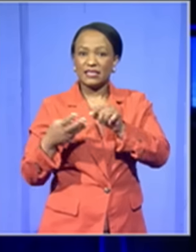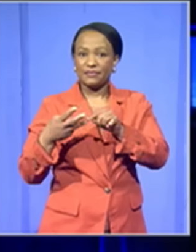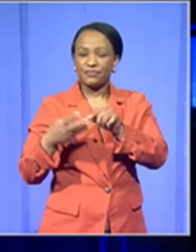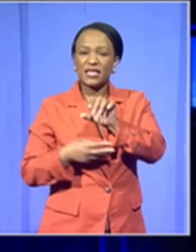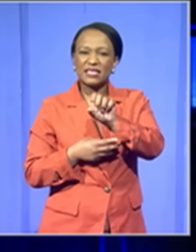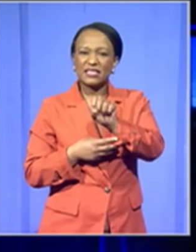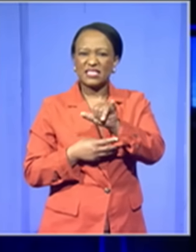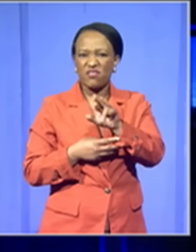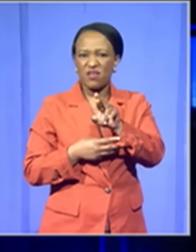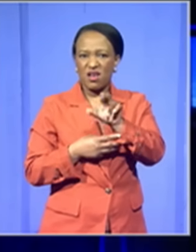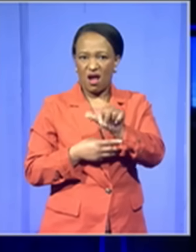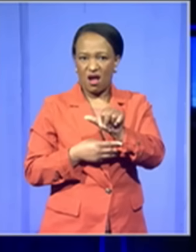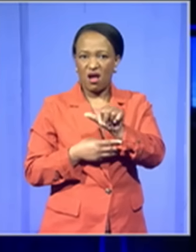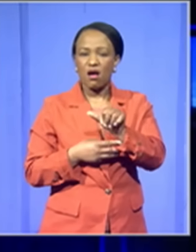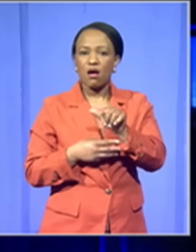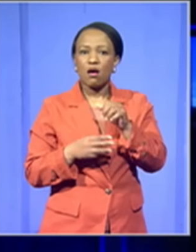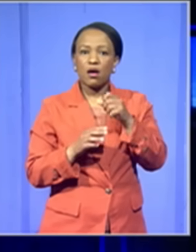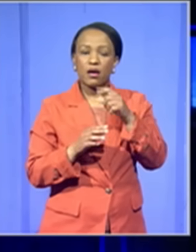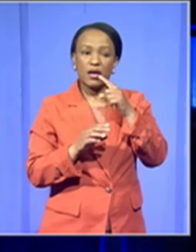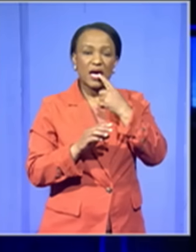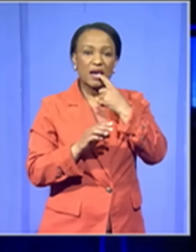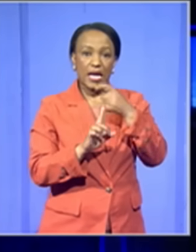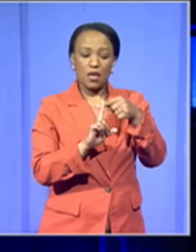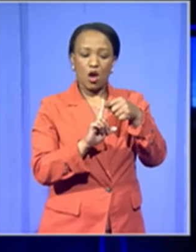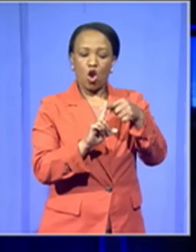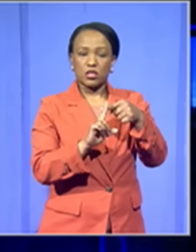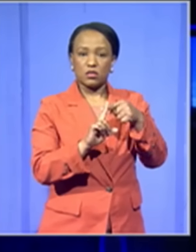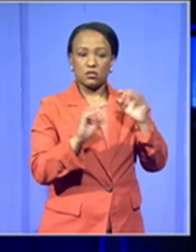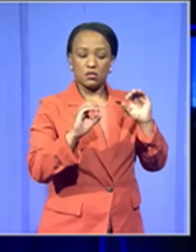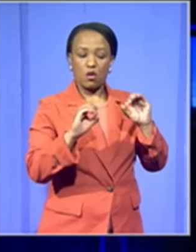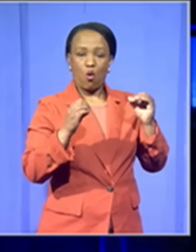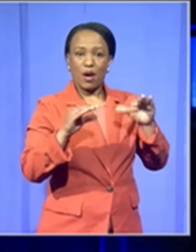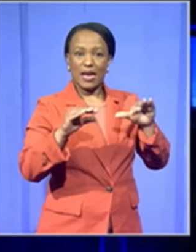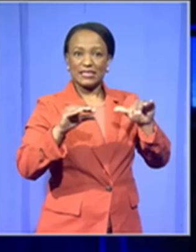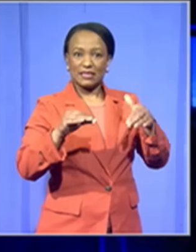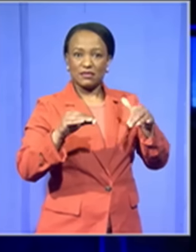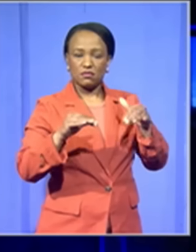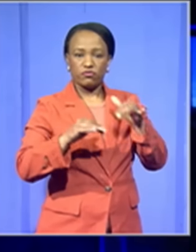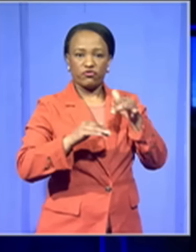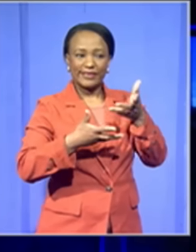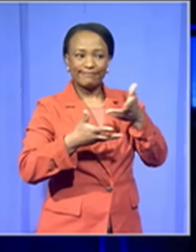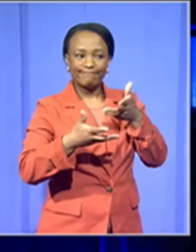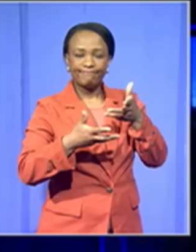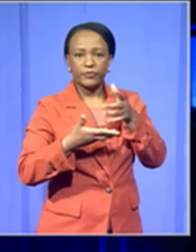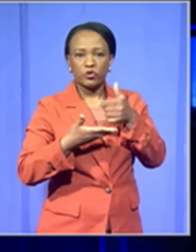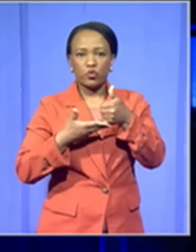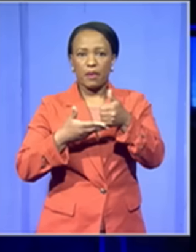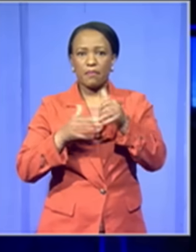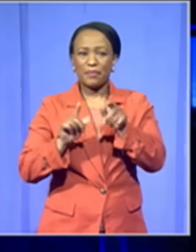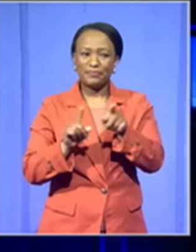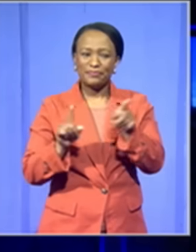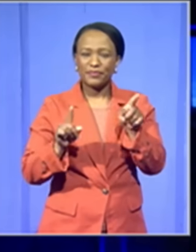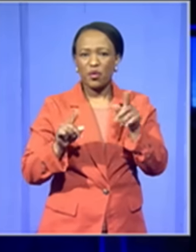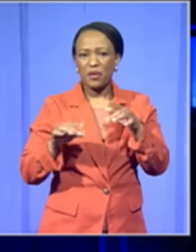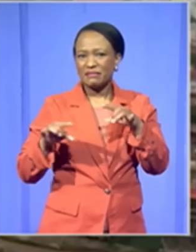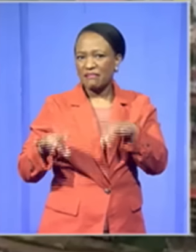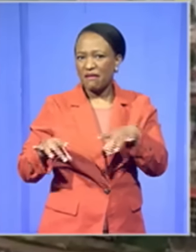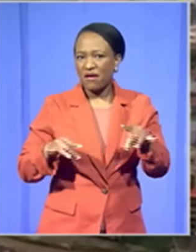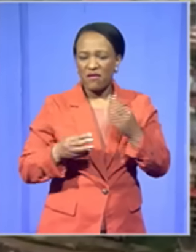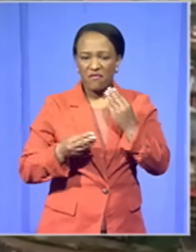matjhaba ya Red Cross le bile le kopano ya boemo bo phahameng ka molao wa matjhaba wa dithuso tsa botho.